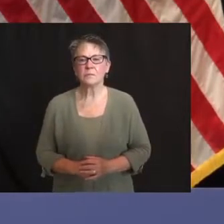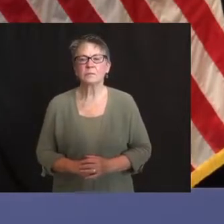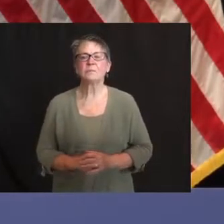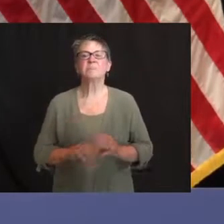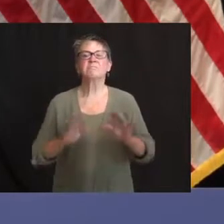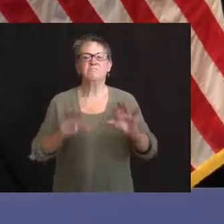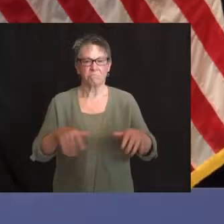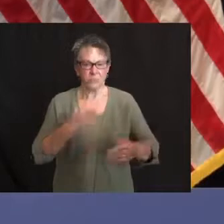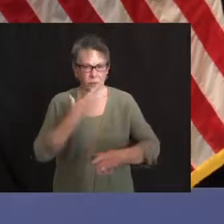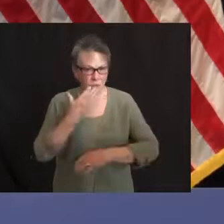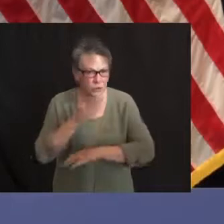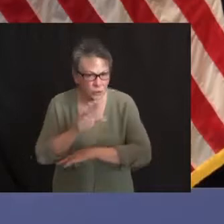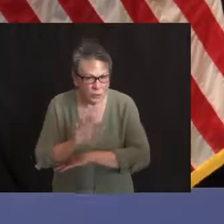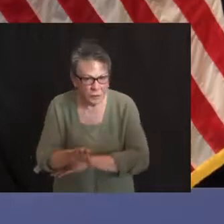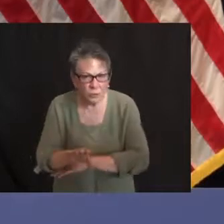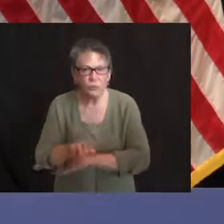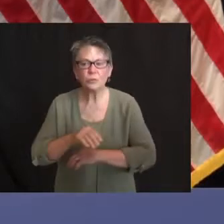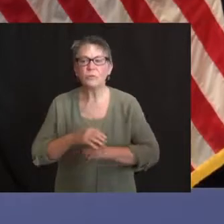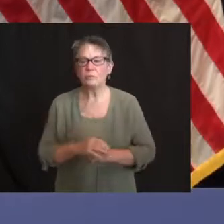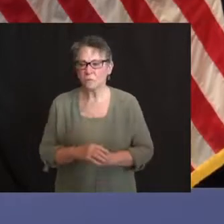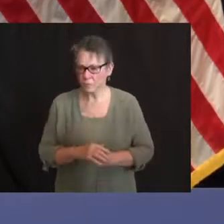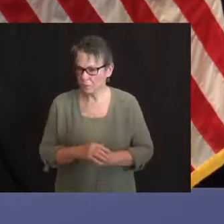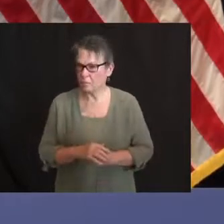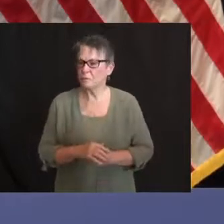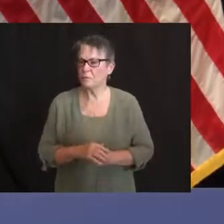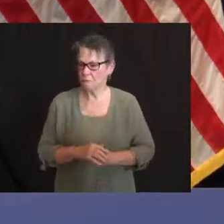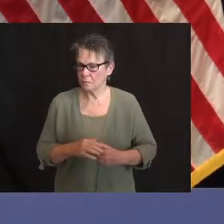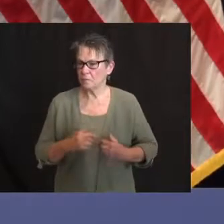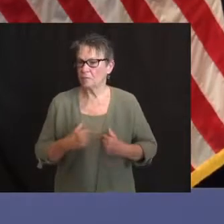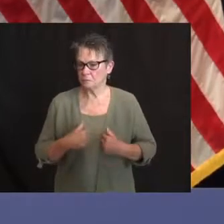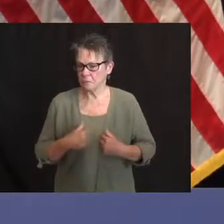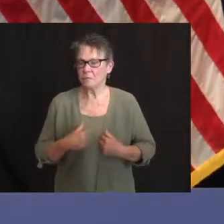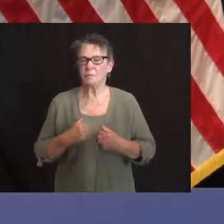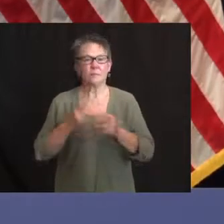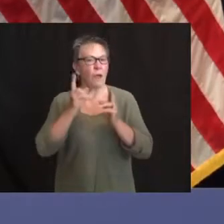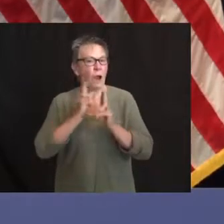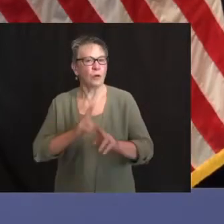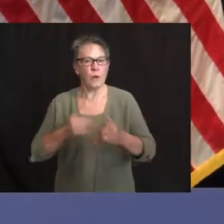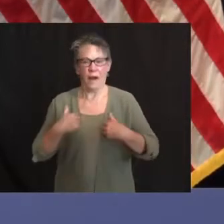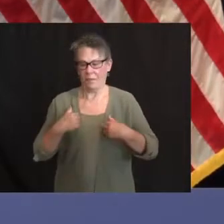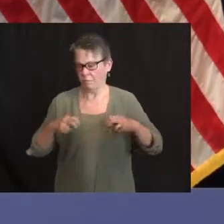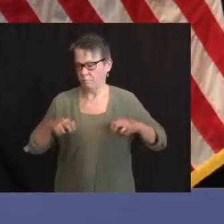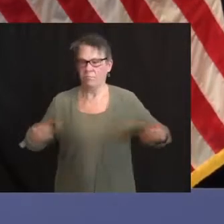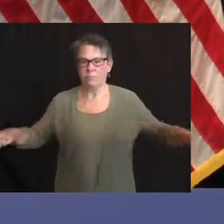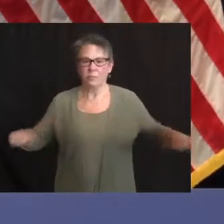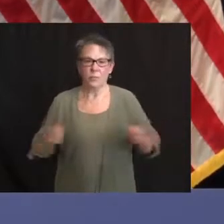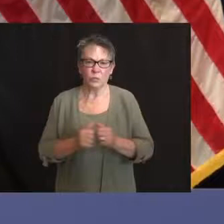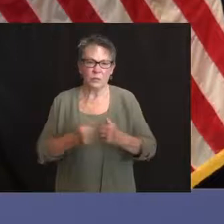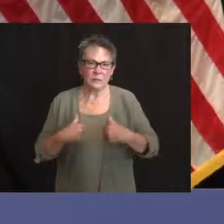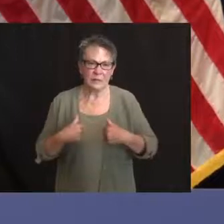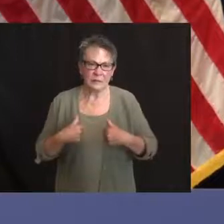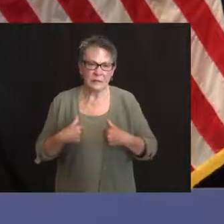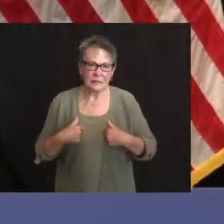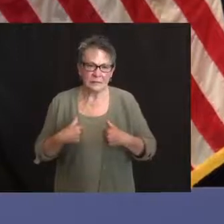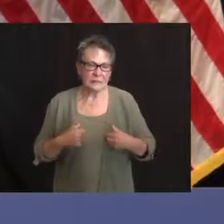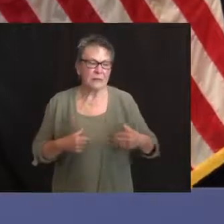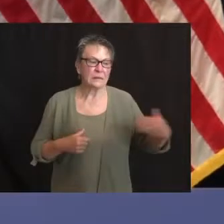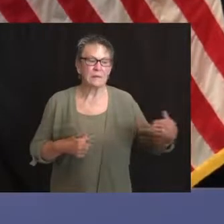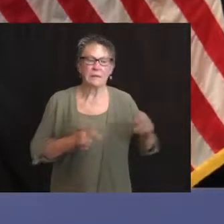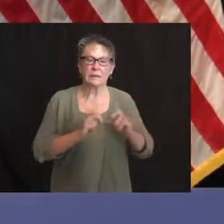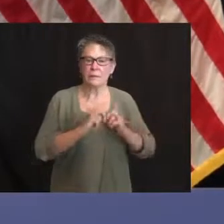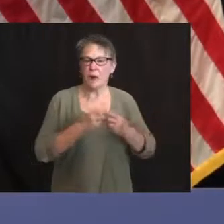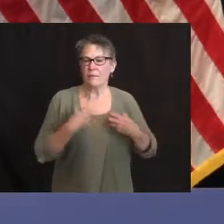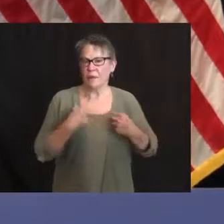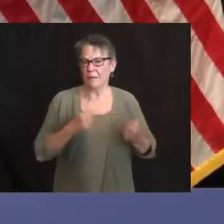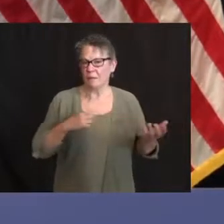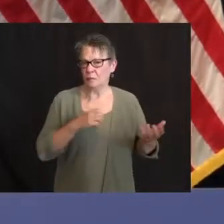Good afternoon. I'm honored to be joined by the woman on my right who needs no introduction, the Commissioner of the Department of Health, Judy Persichelli. To